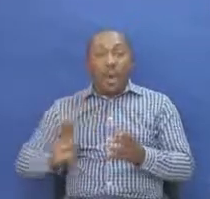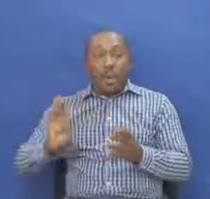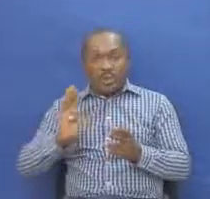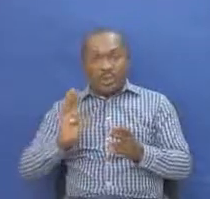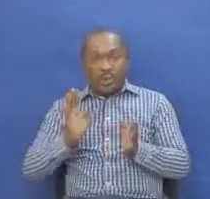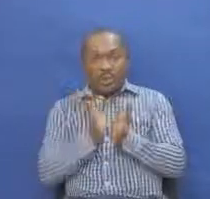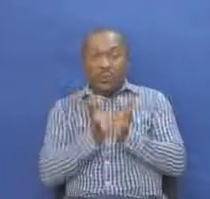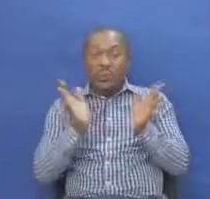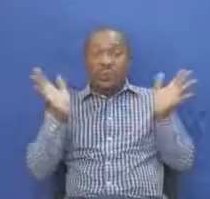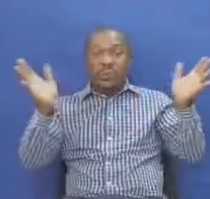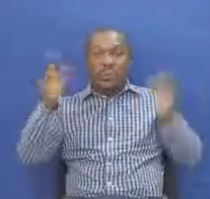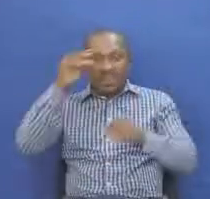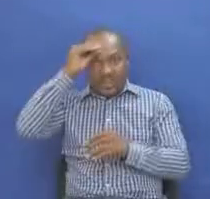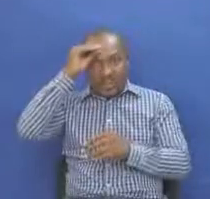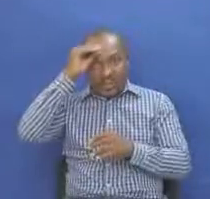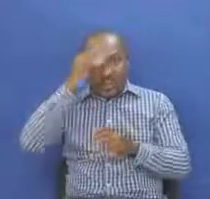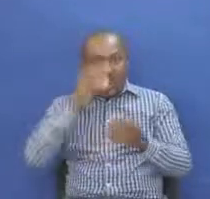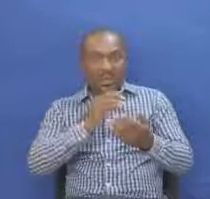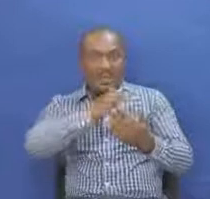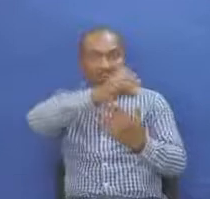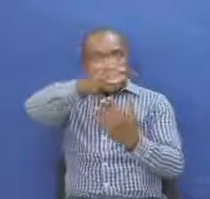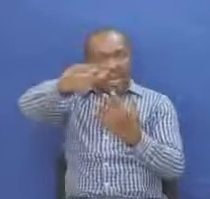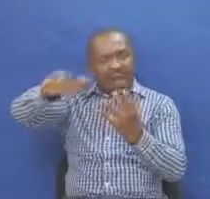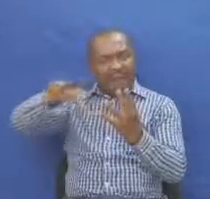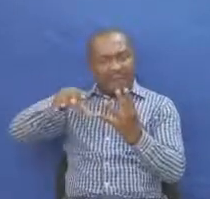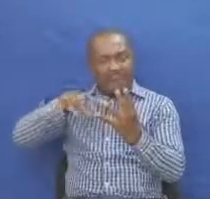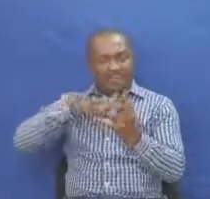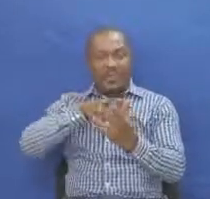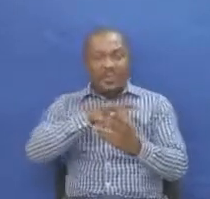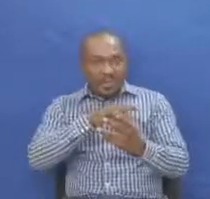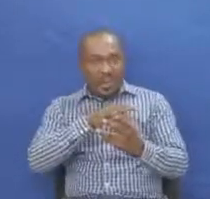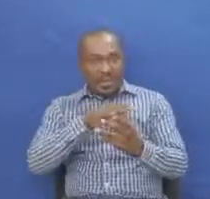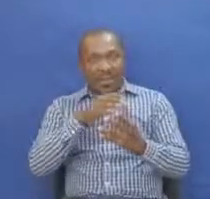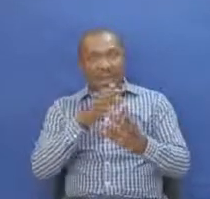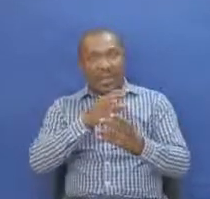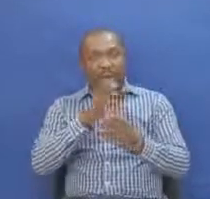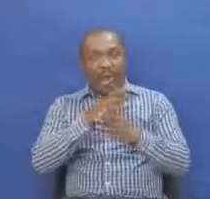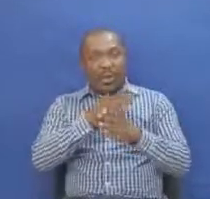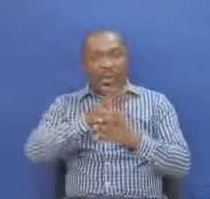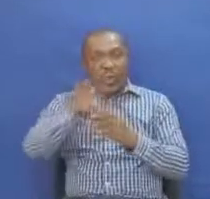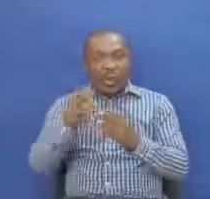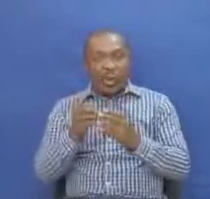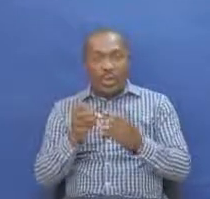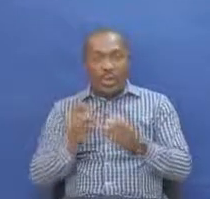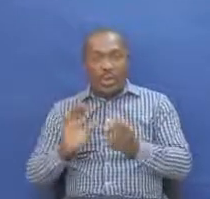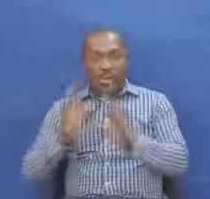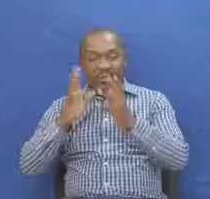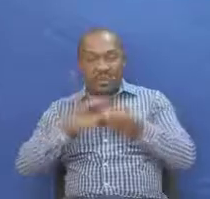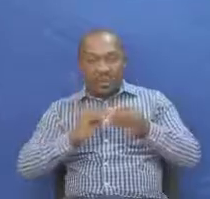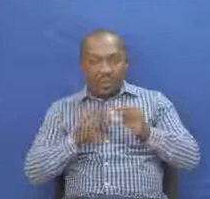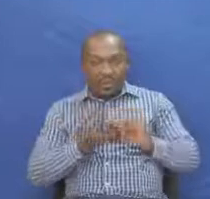organisms. But today we are going to deal specifically in a Form 4 topic known as growth and